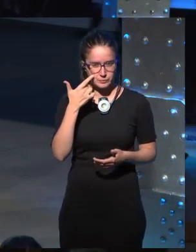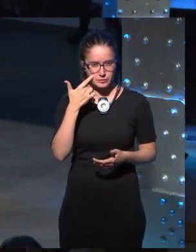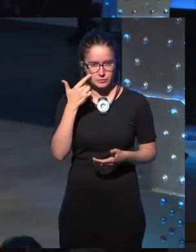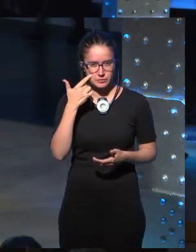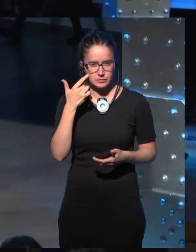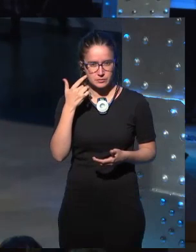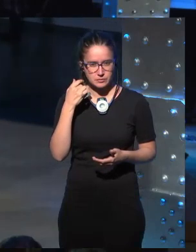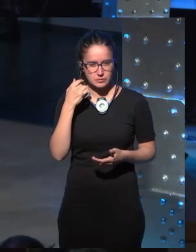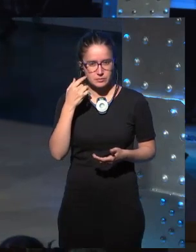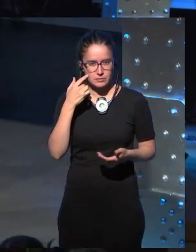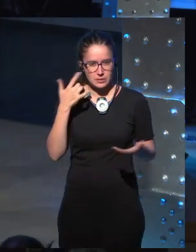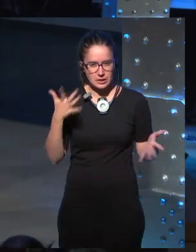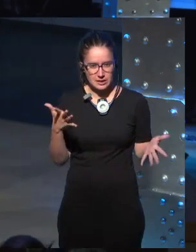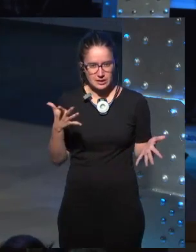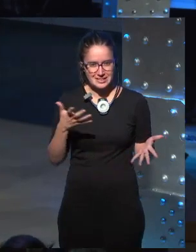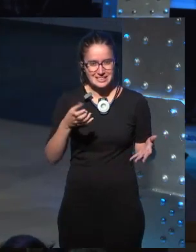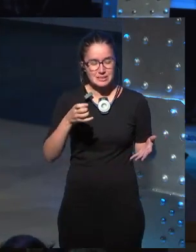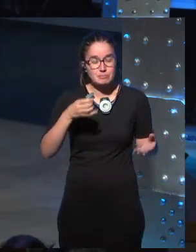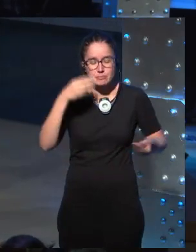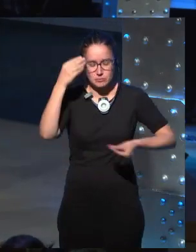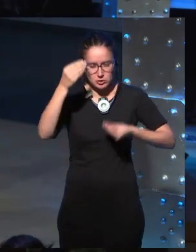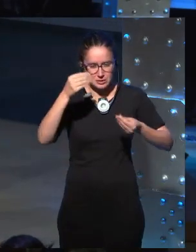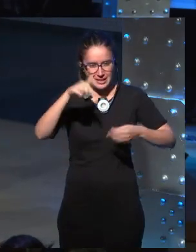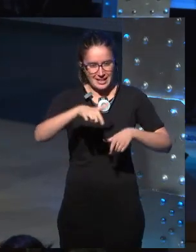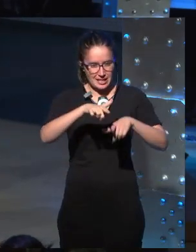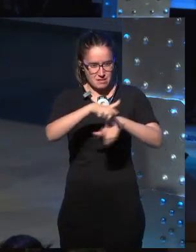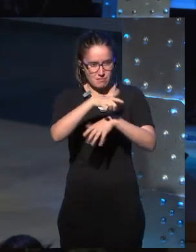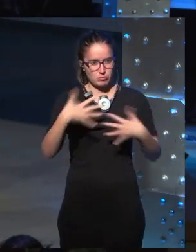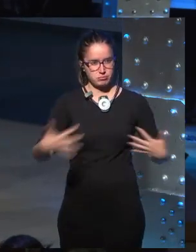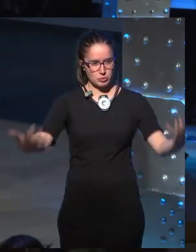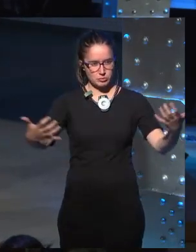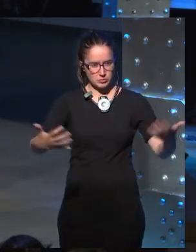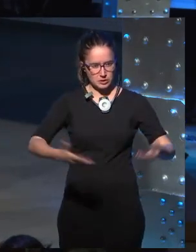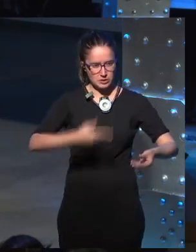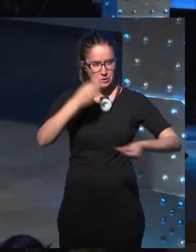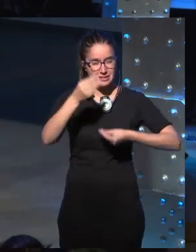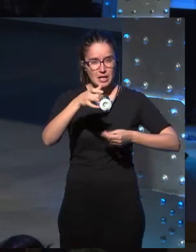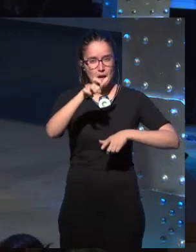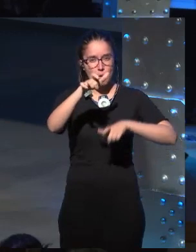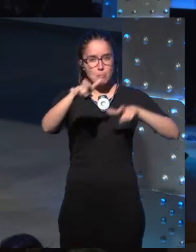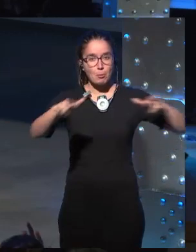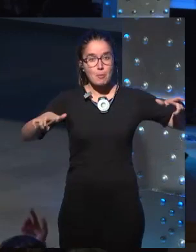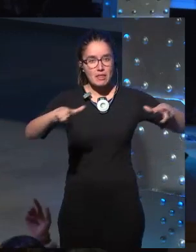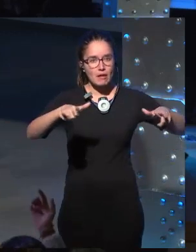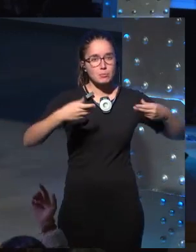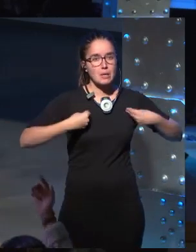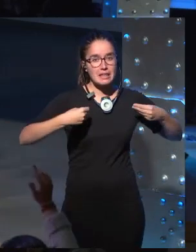let's see who believes in this room that there is alien life somewhere in our universe.